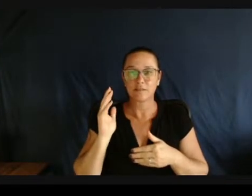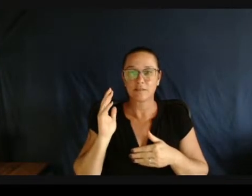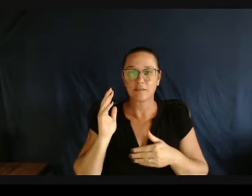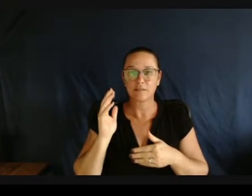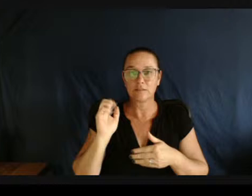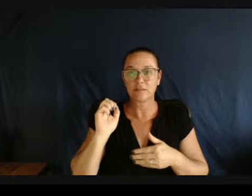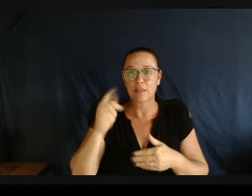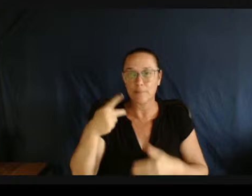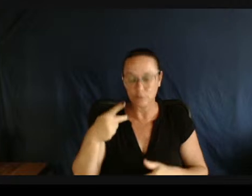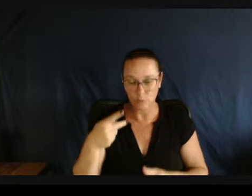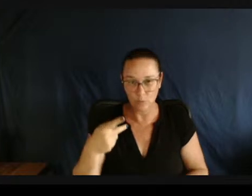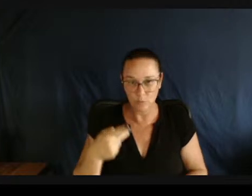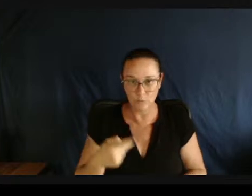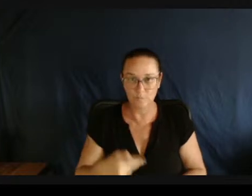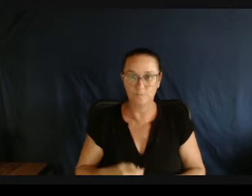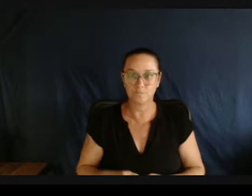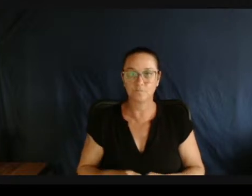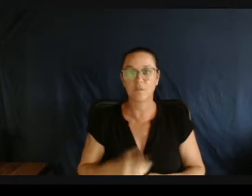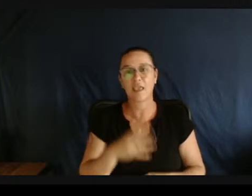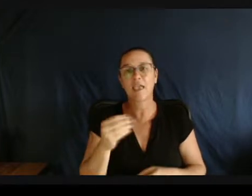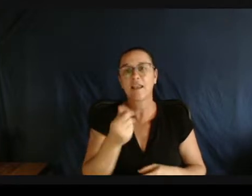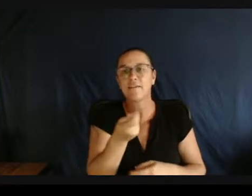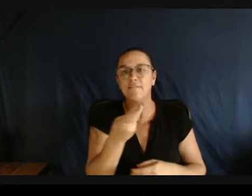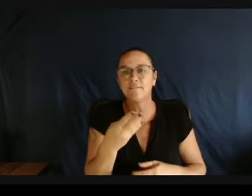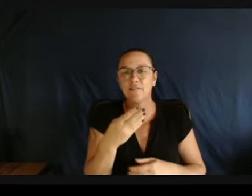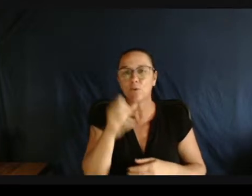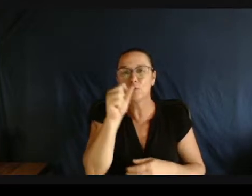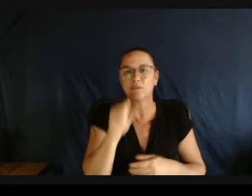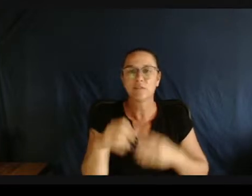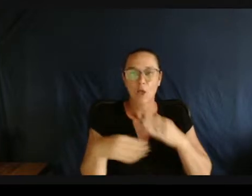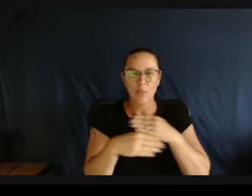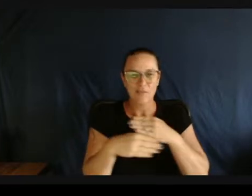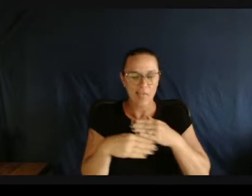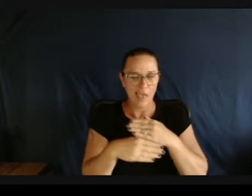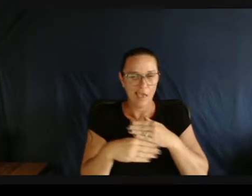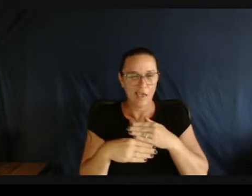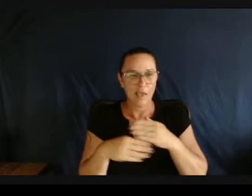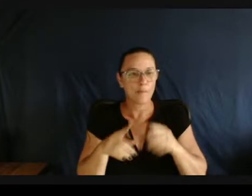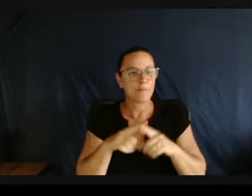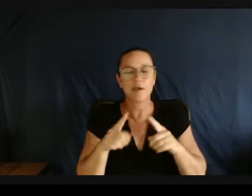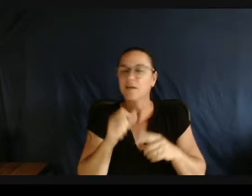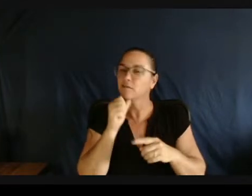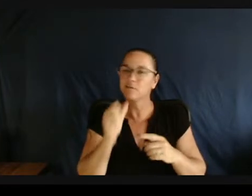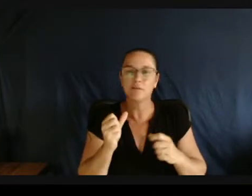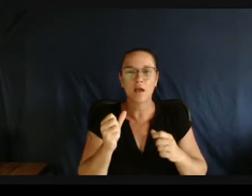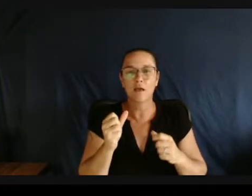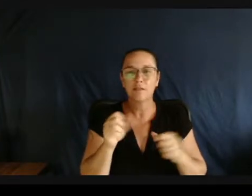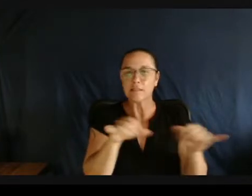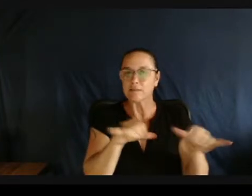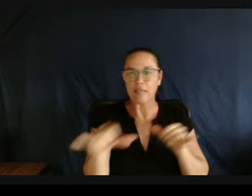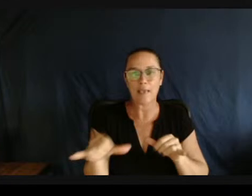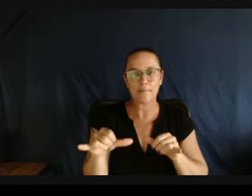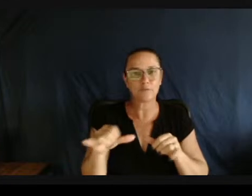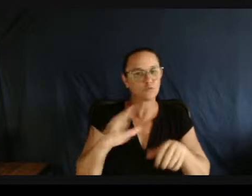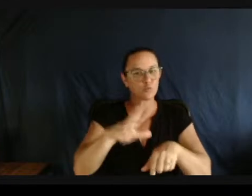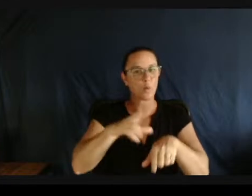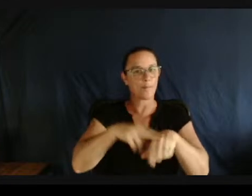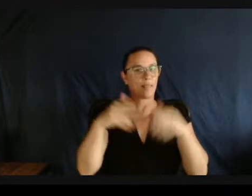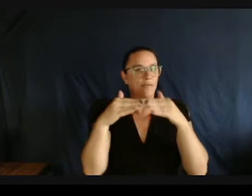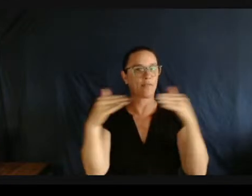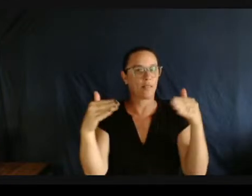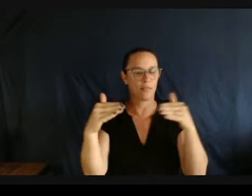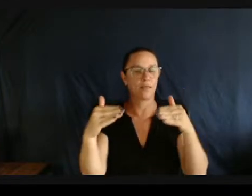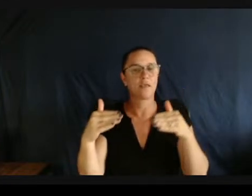episode, and a few south flank events, but it's not really as many as we're used to seeing, to be honest there. So it looks like pretty slow in an